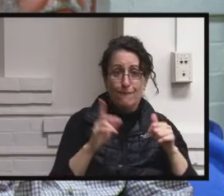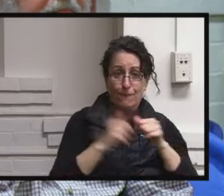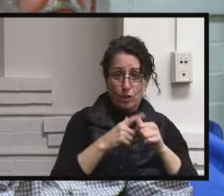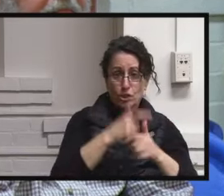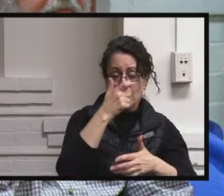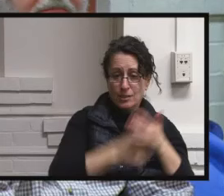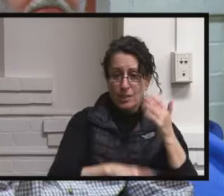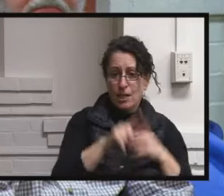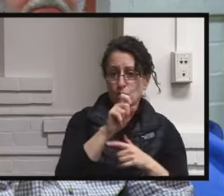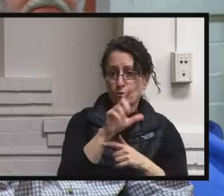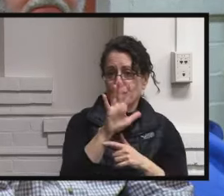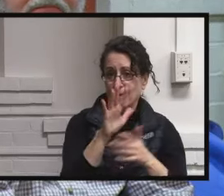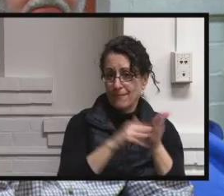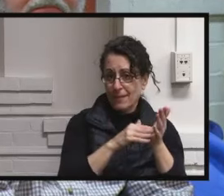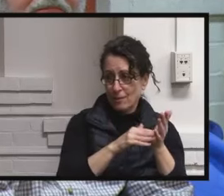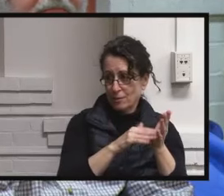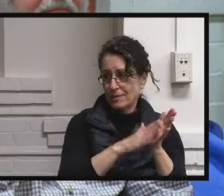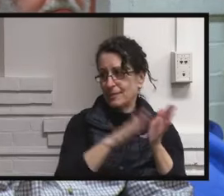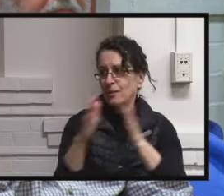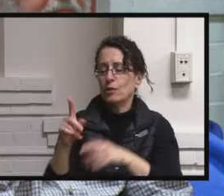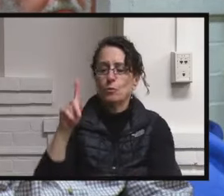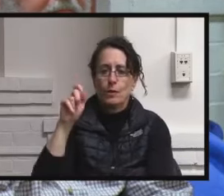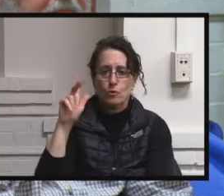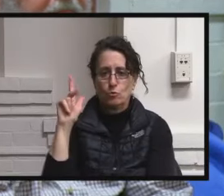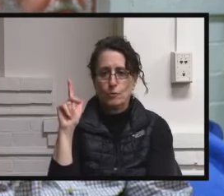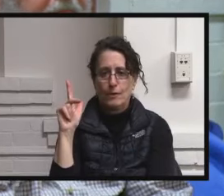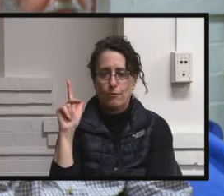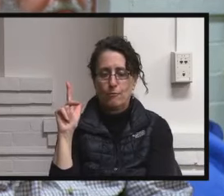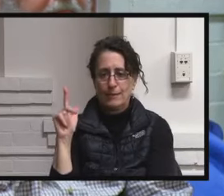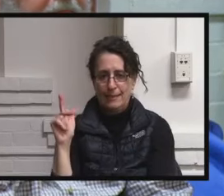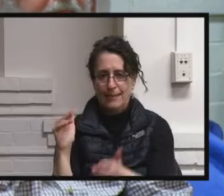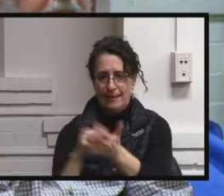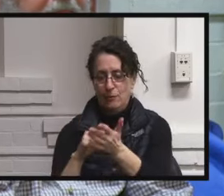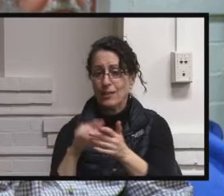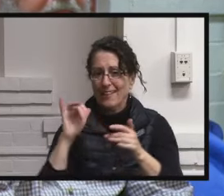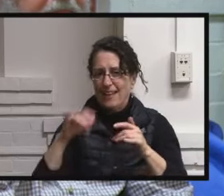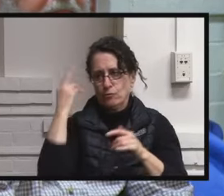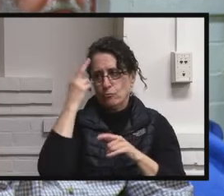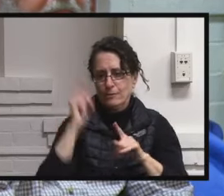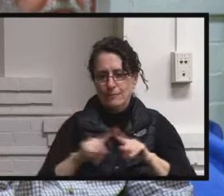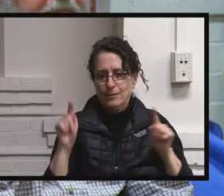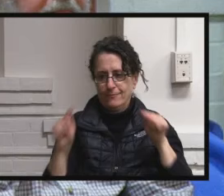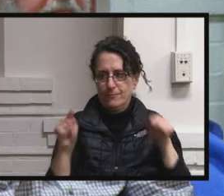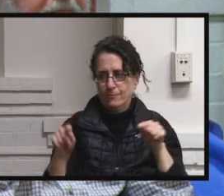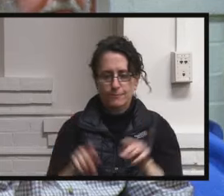$105,000 assessment, I think it was, in the 123. Should have mailed it out.